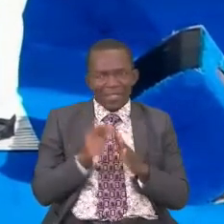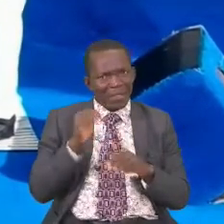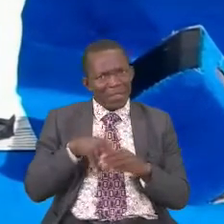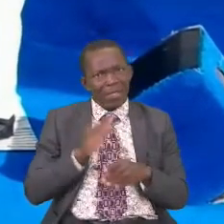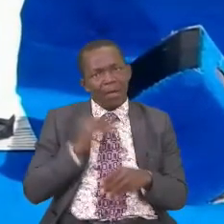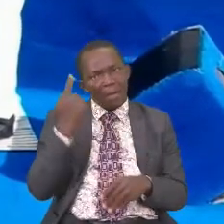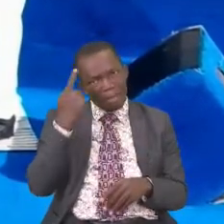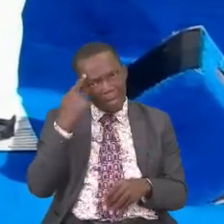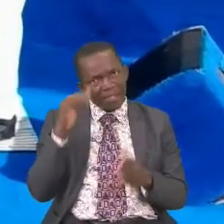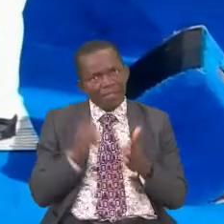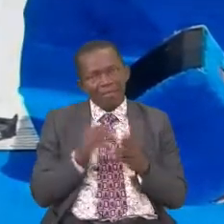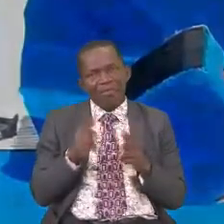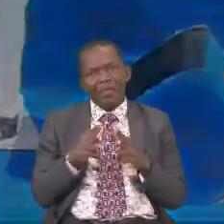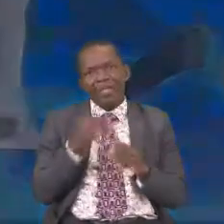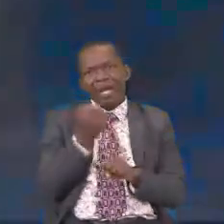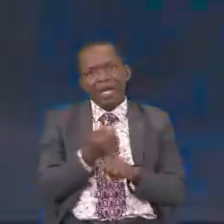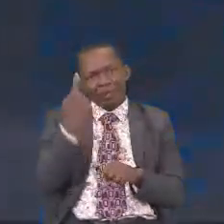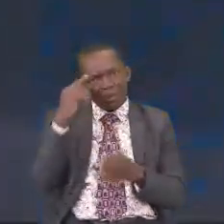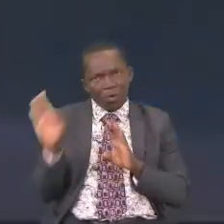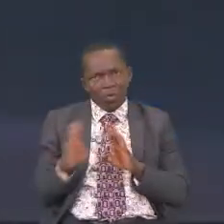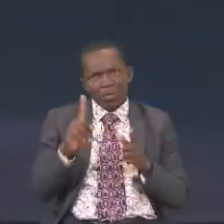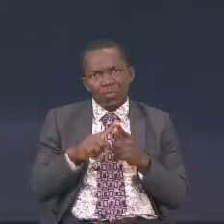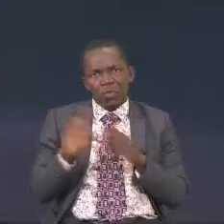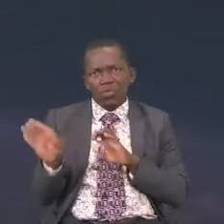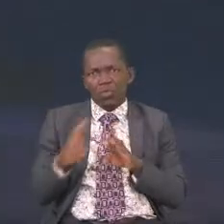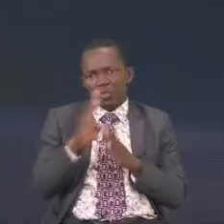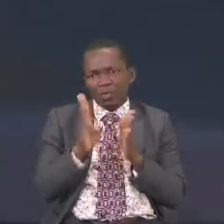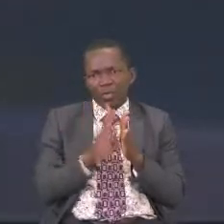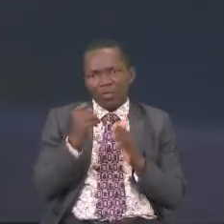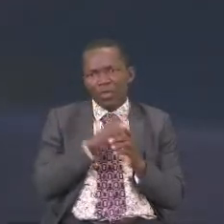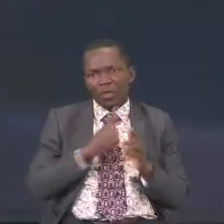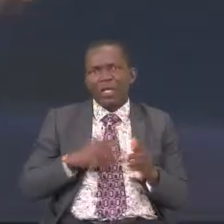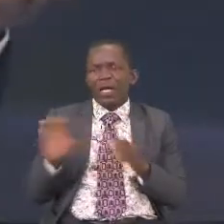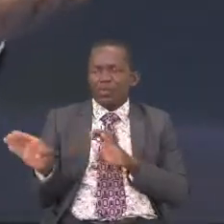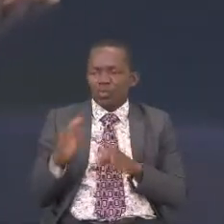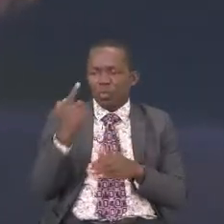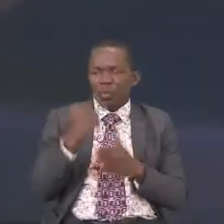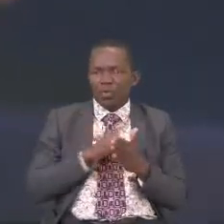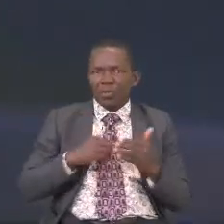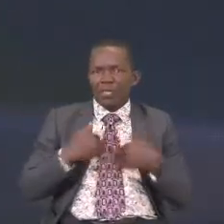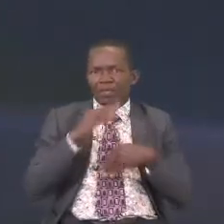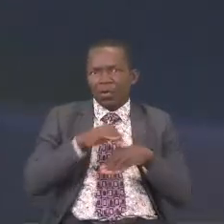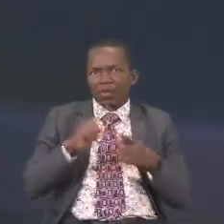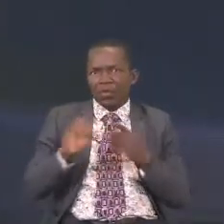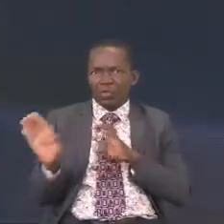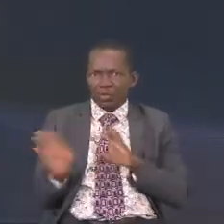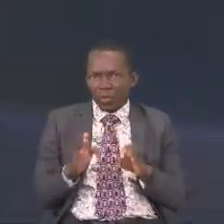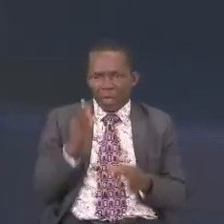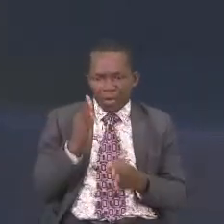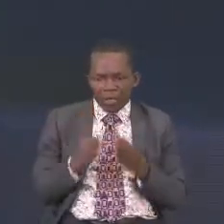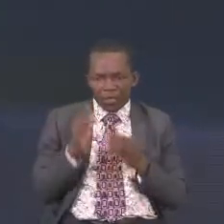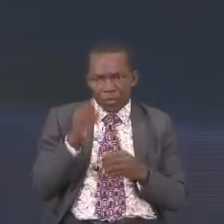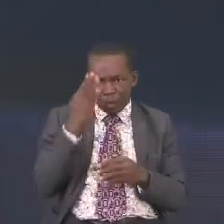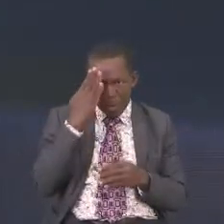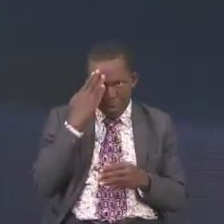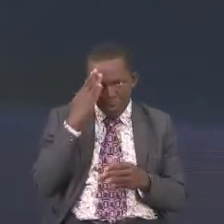is difficult to go ahead and do what the Lord wants us to do. What if you knew? What if today